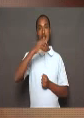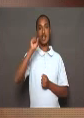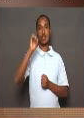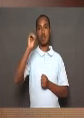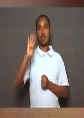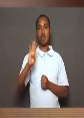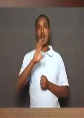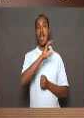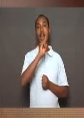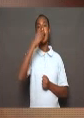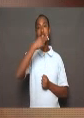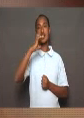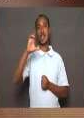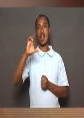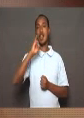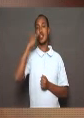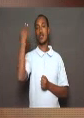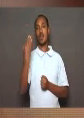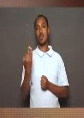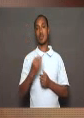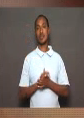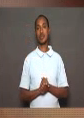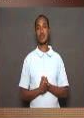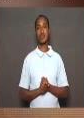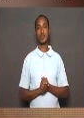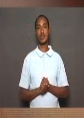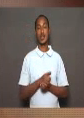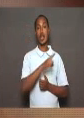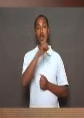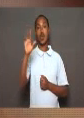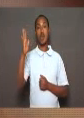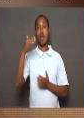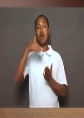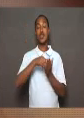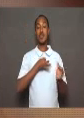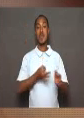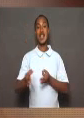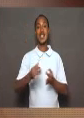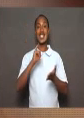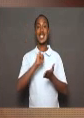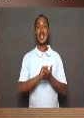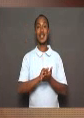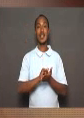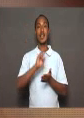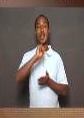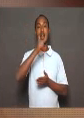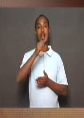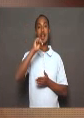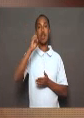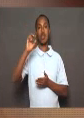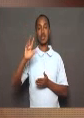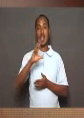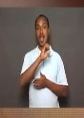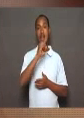bisulfate and hydrochloric acid are formed. You might have also mentioned that when sodium nitrate